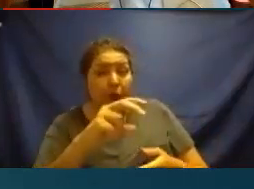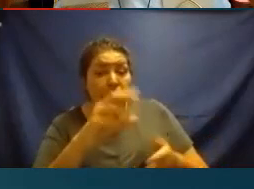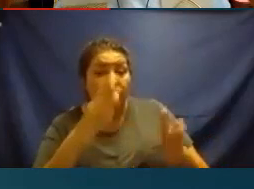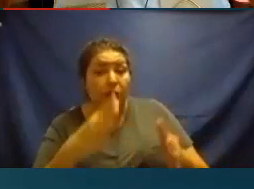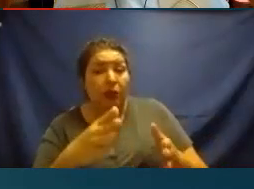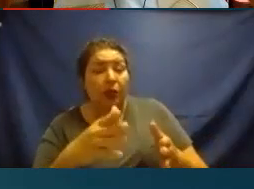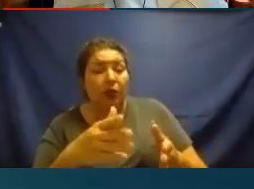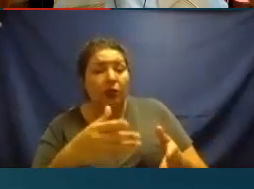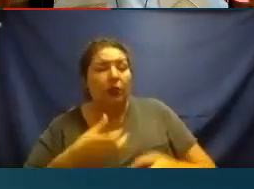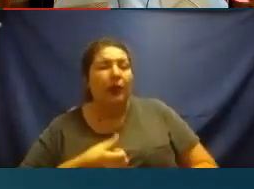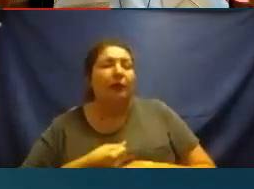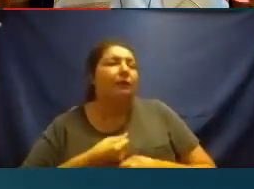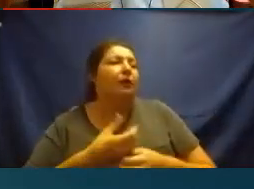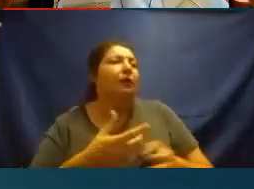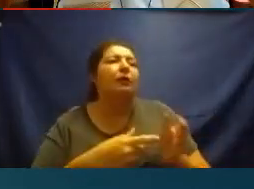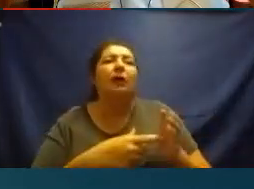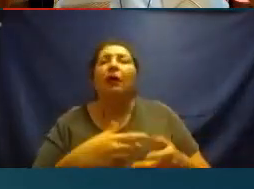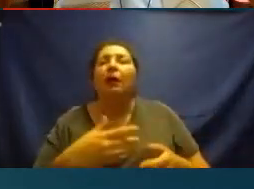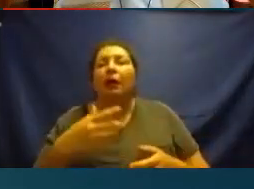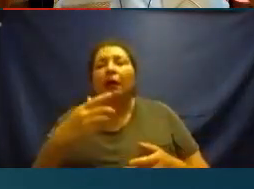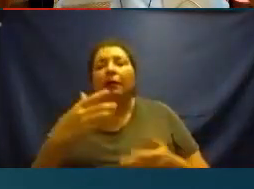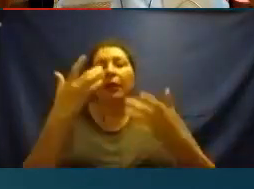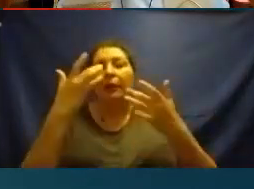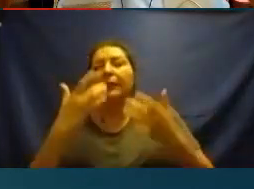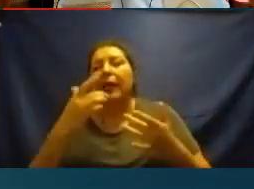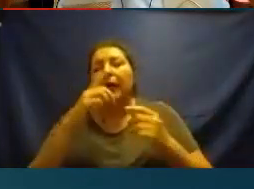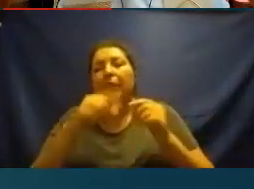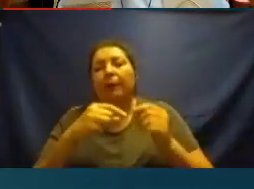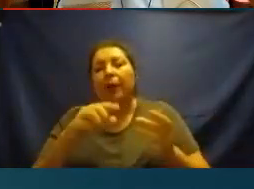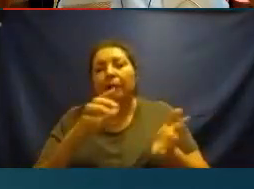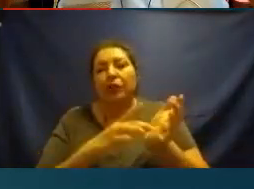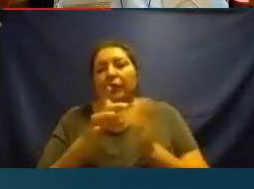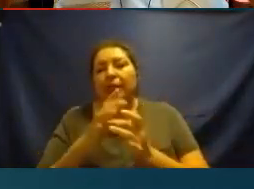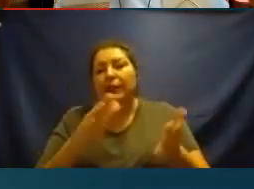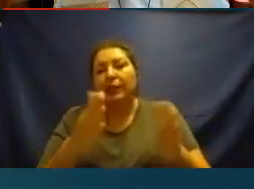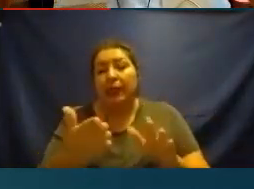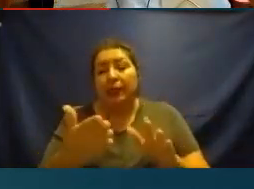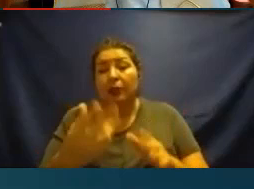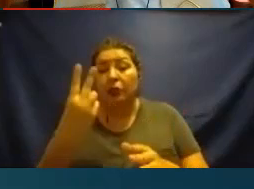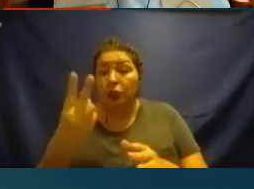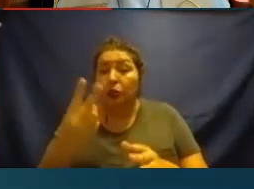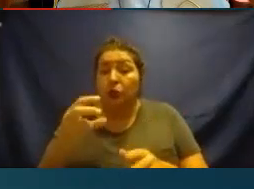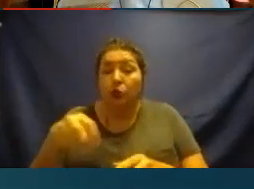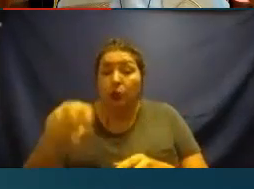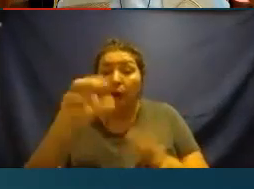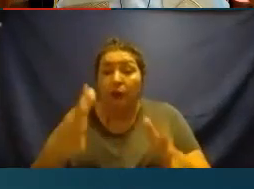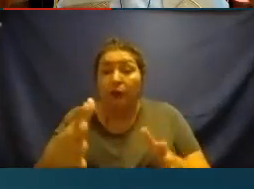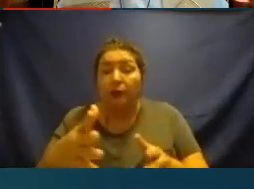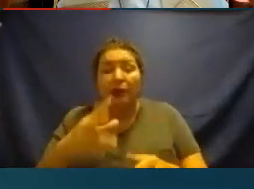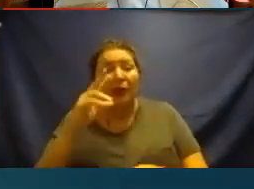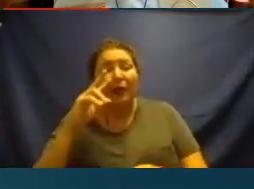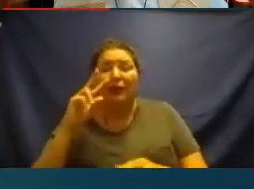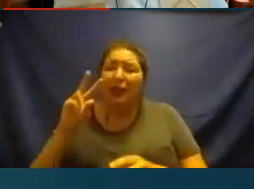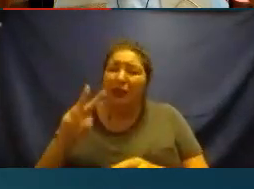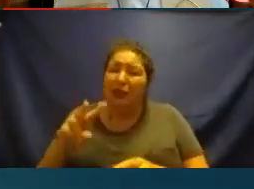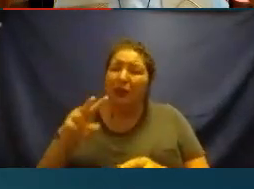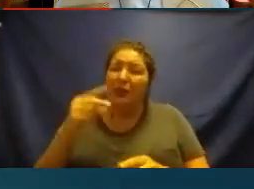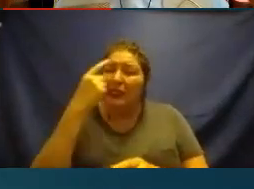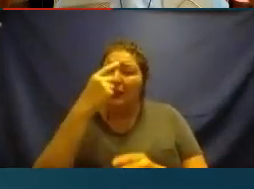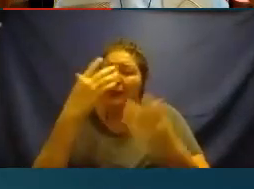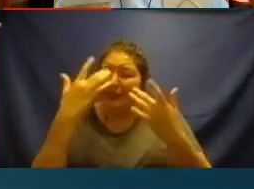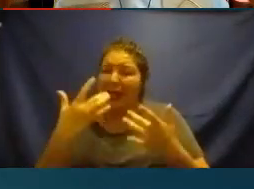at Jesus' death. In their grief, the two travelers stood still looking sad. Then one of them,